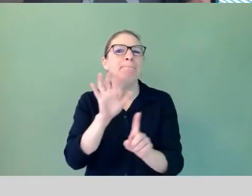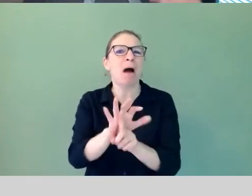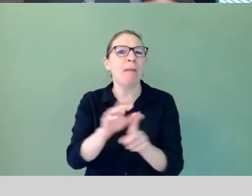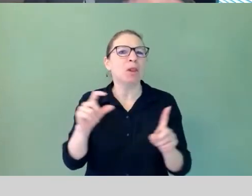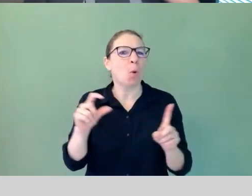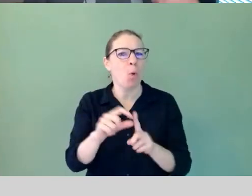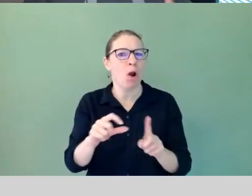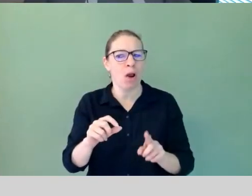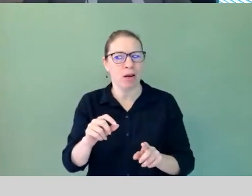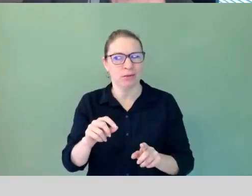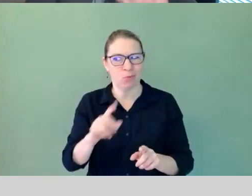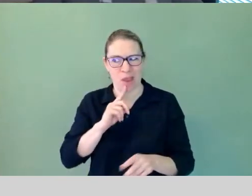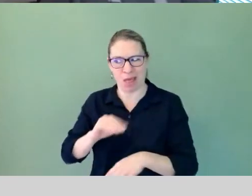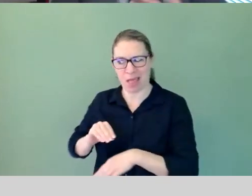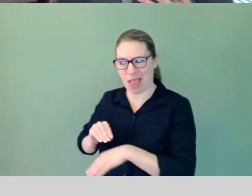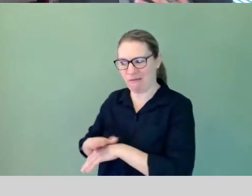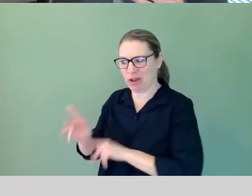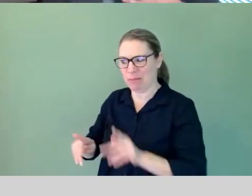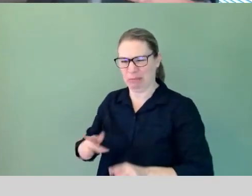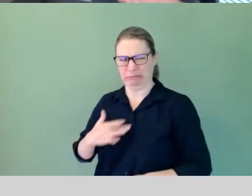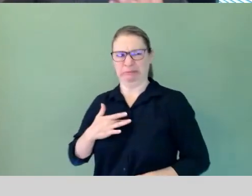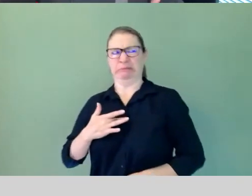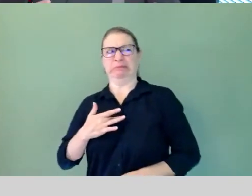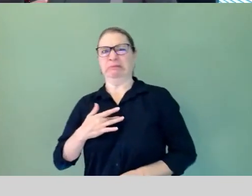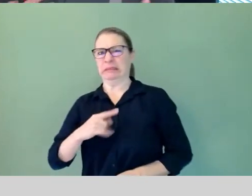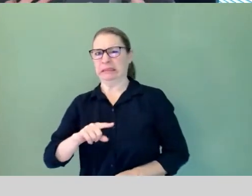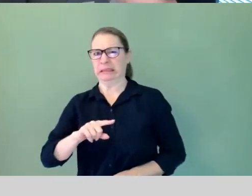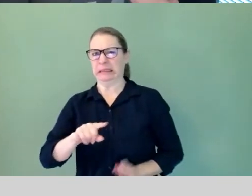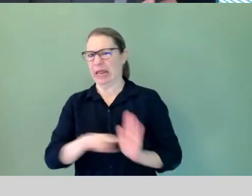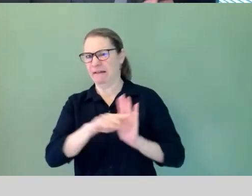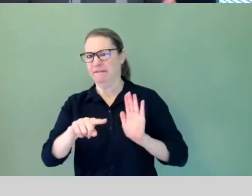derogatory statements, but some statements you may not know